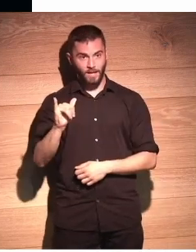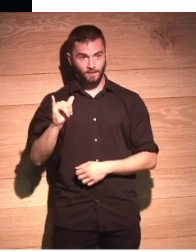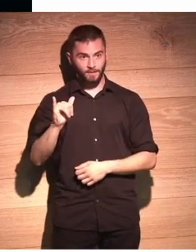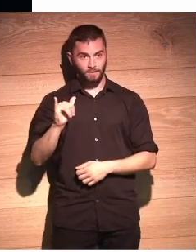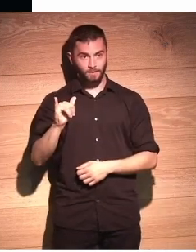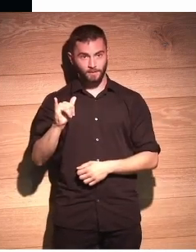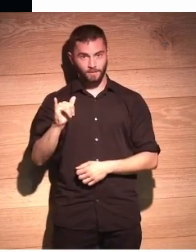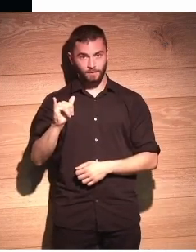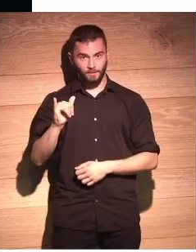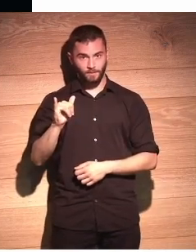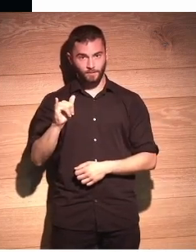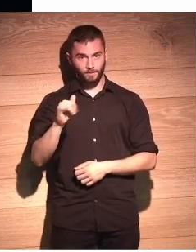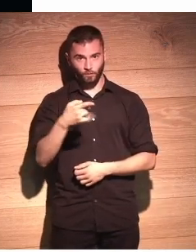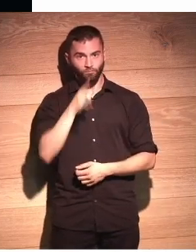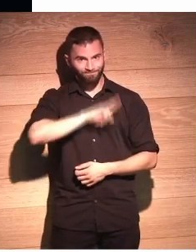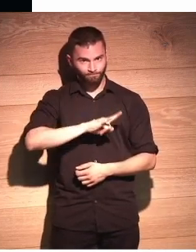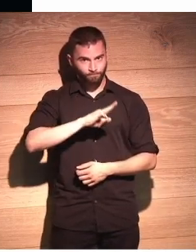This is how it works.